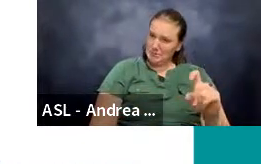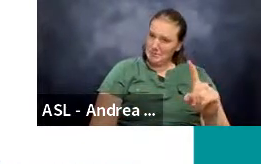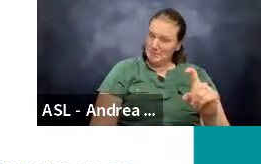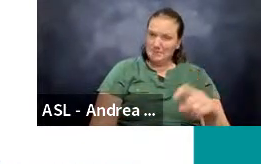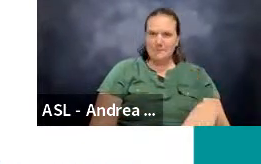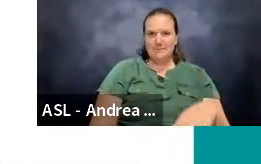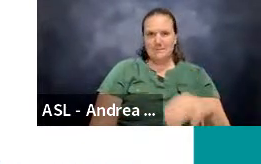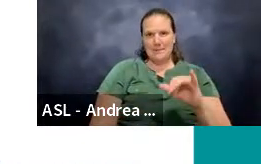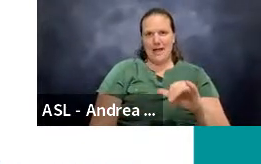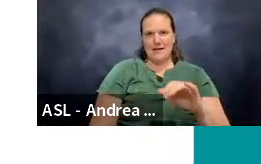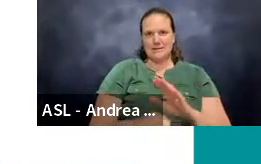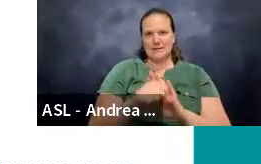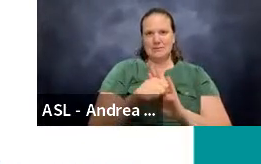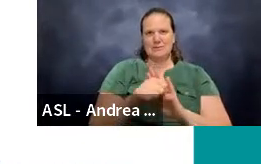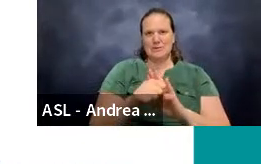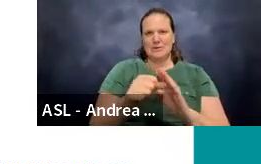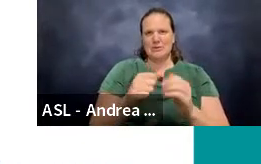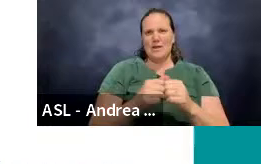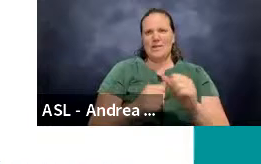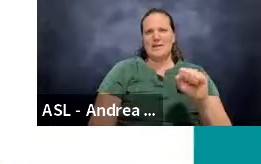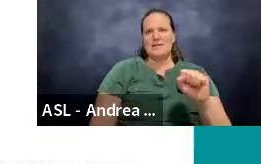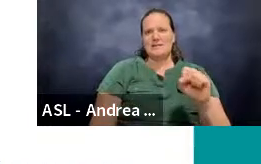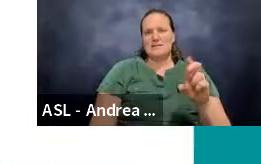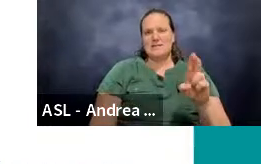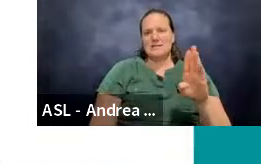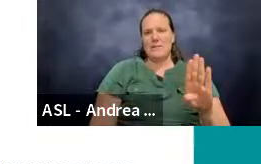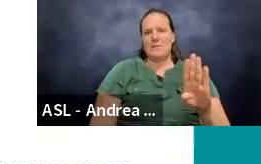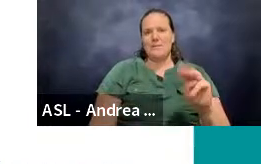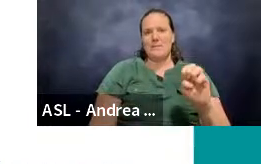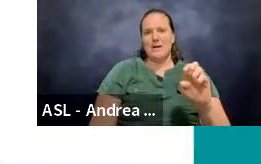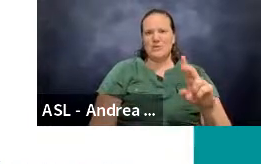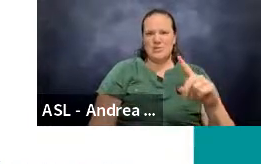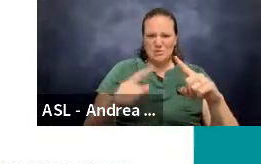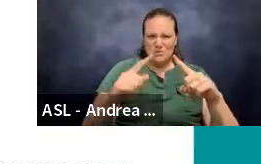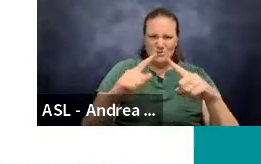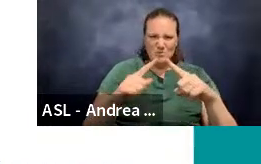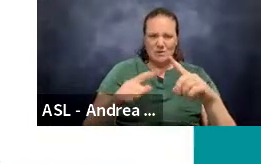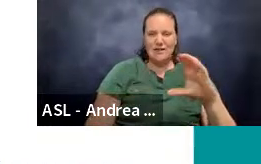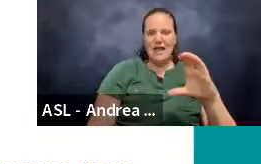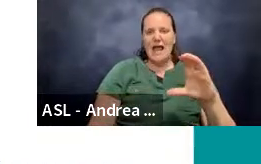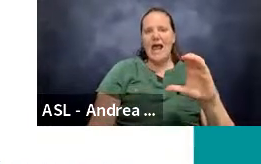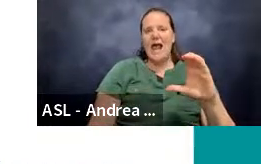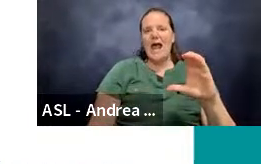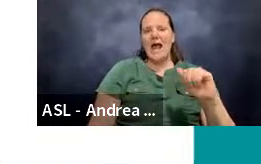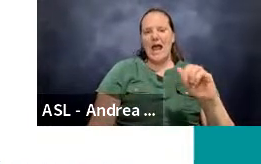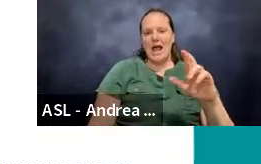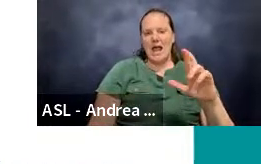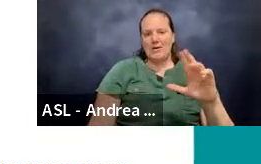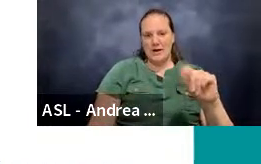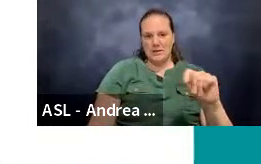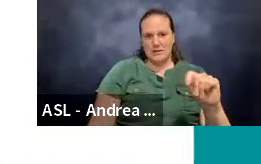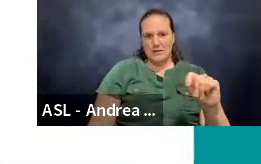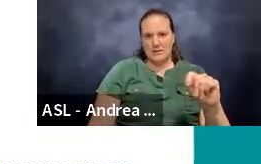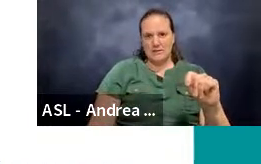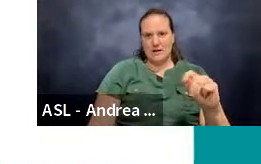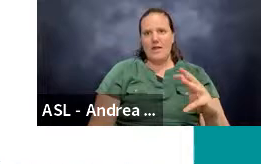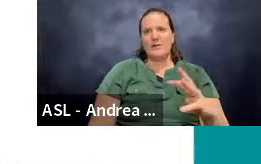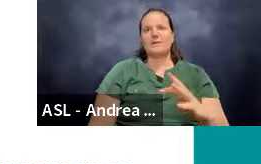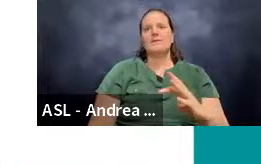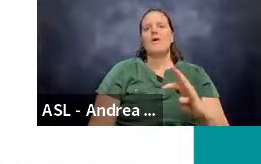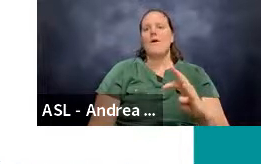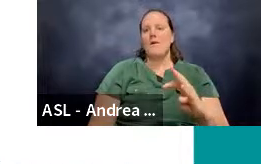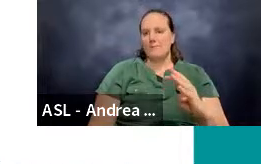the symbol there under the set menu, number 3. Oh, caret. Caret. C-A-R-A-T. Oh, caret.